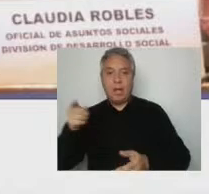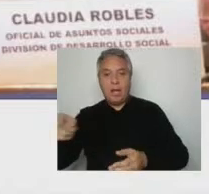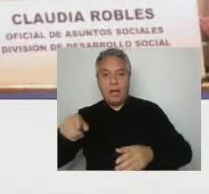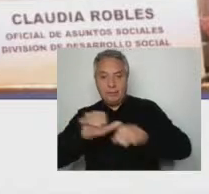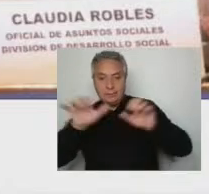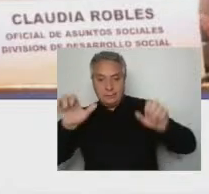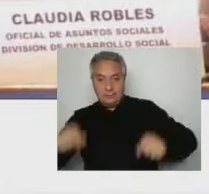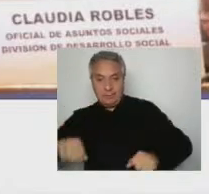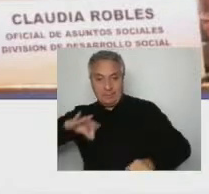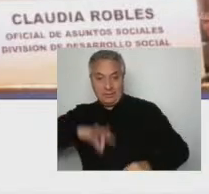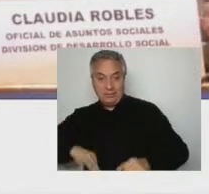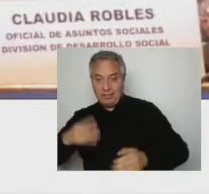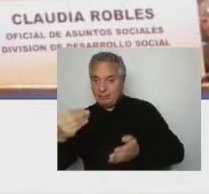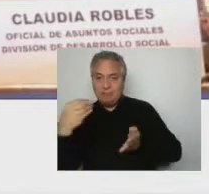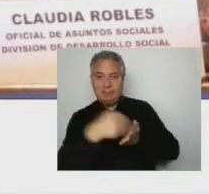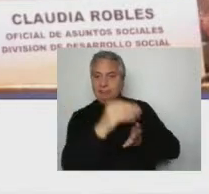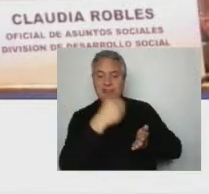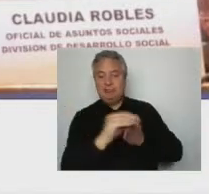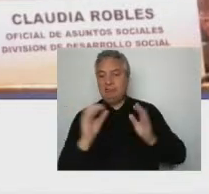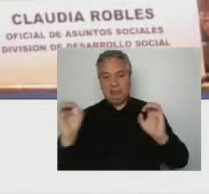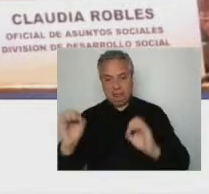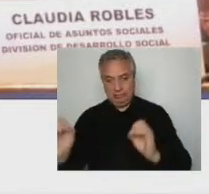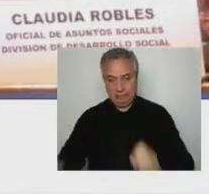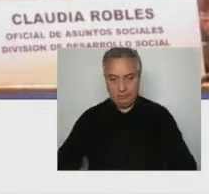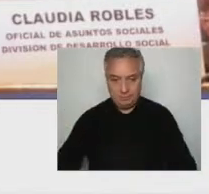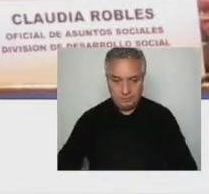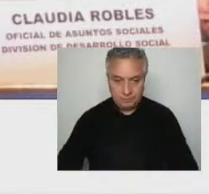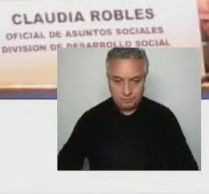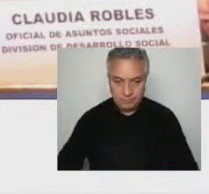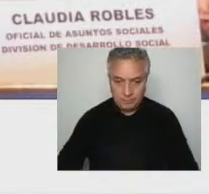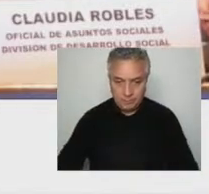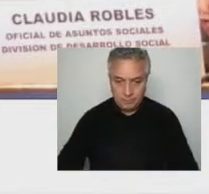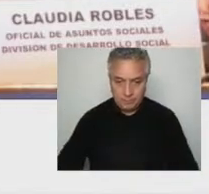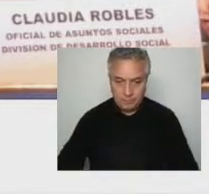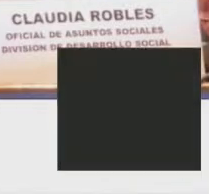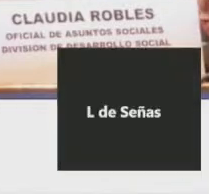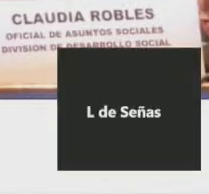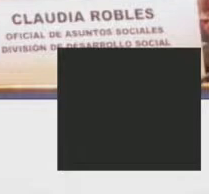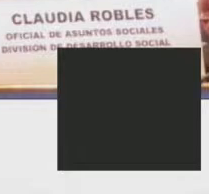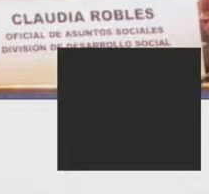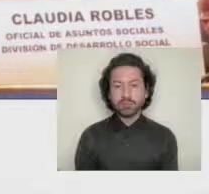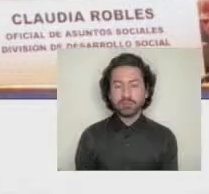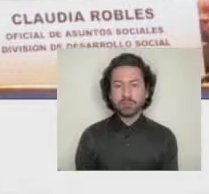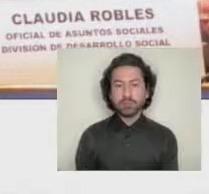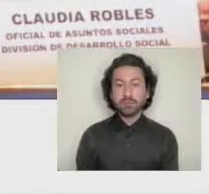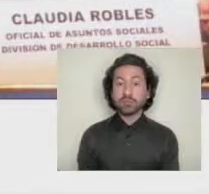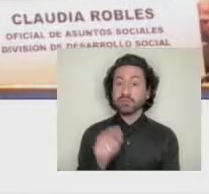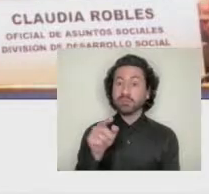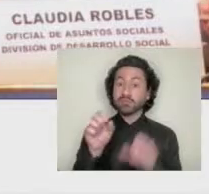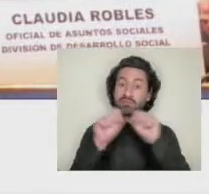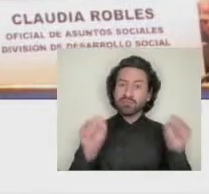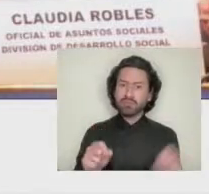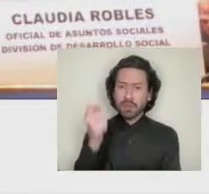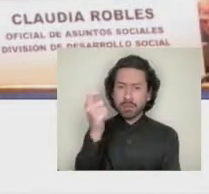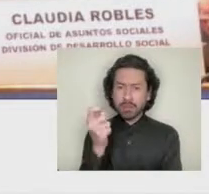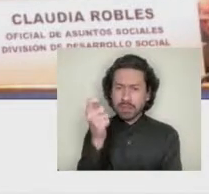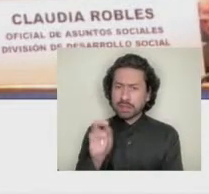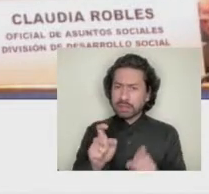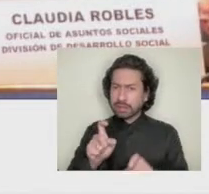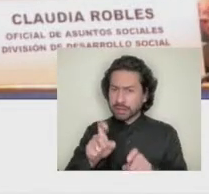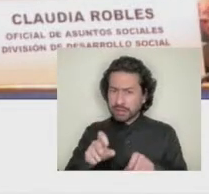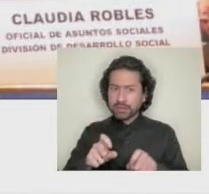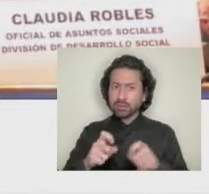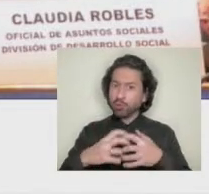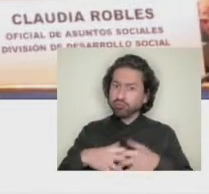therefore pension systems will need to strengthen their resilience and a solidarity and sustainable design. The